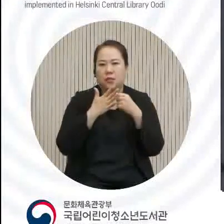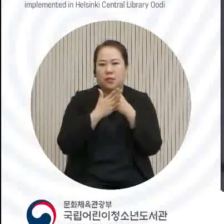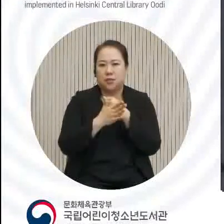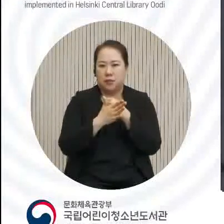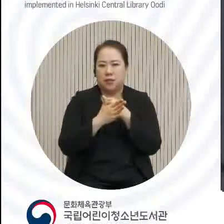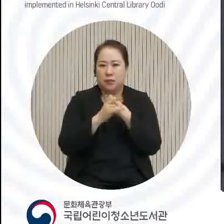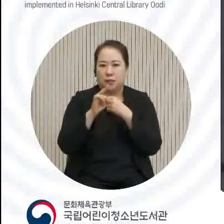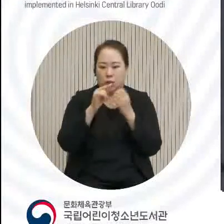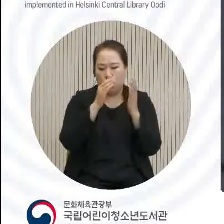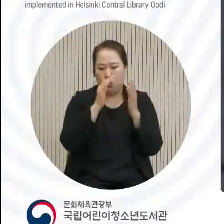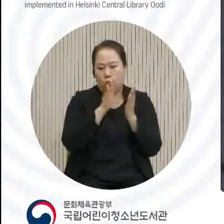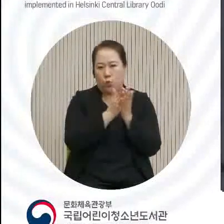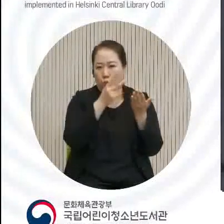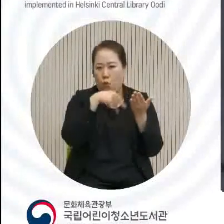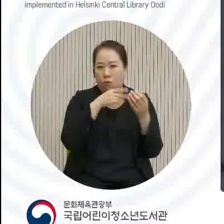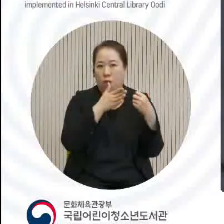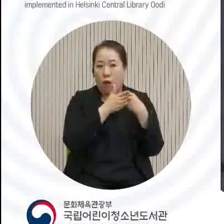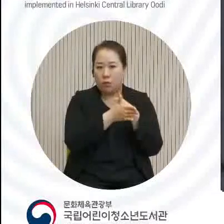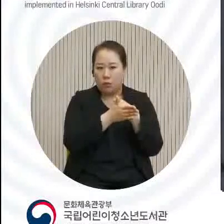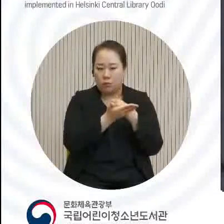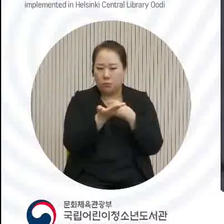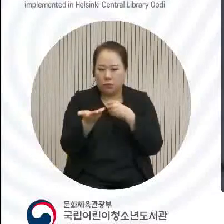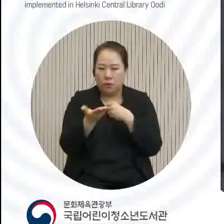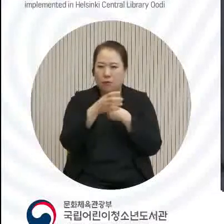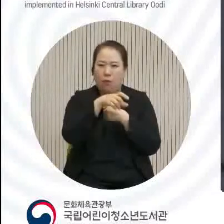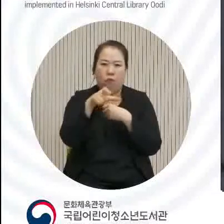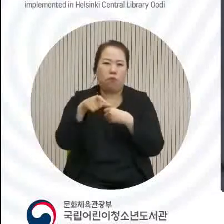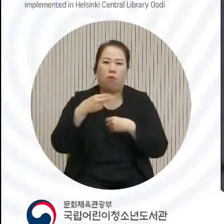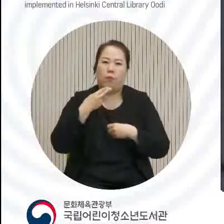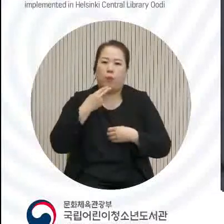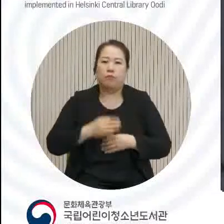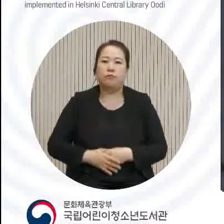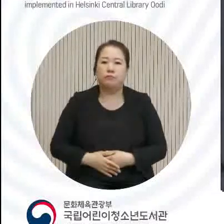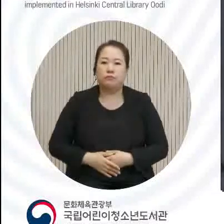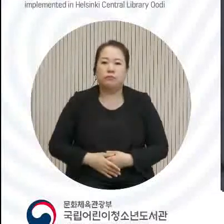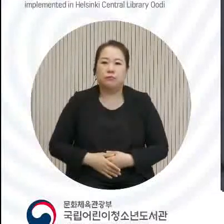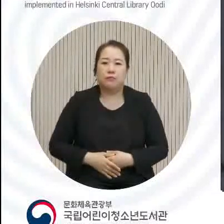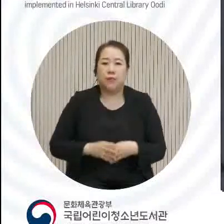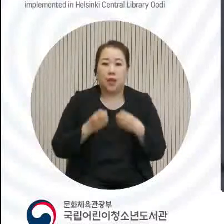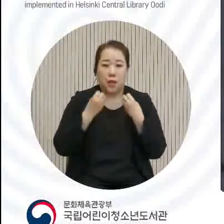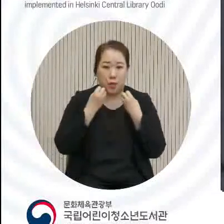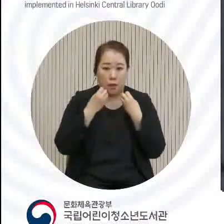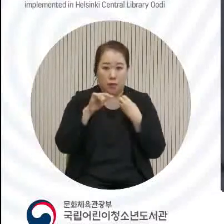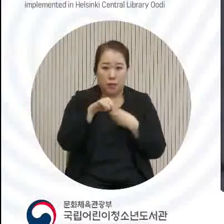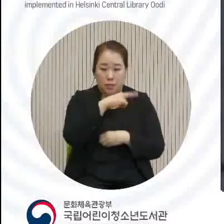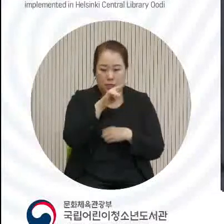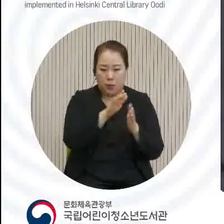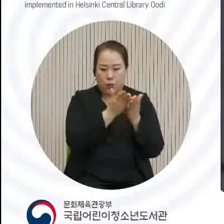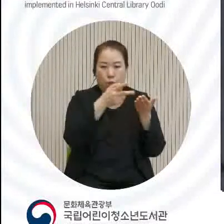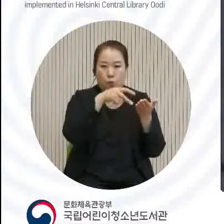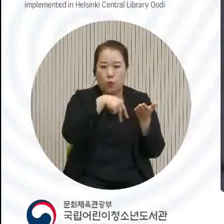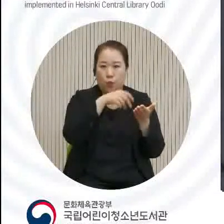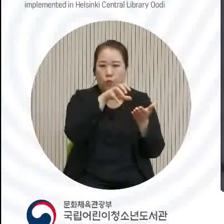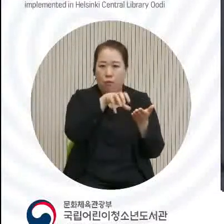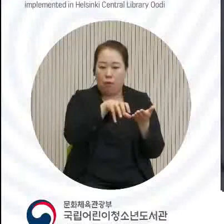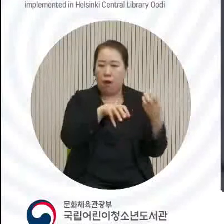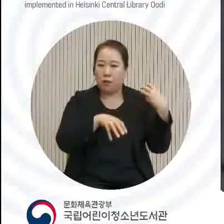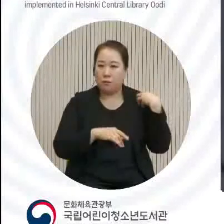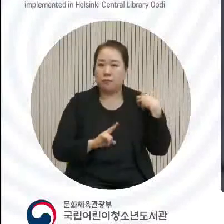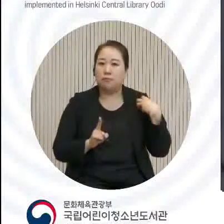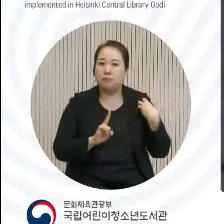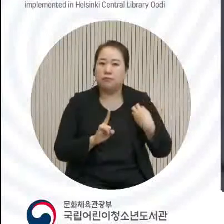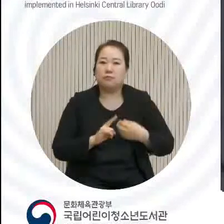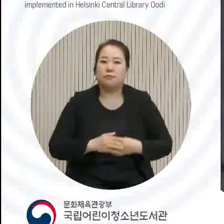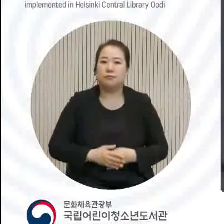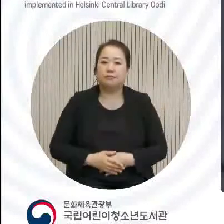is to function as a special kind of developer library. Audi's role is to broaden the possibilities what